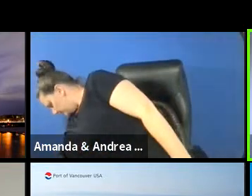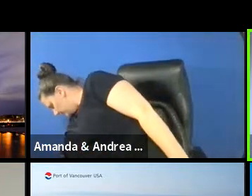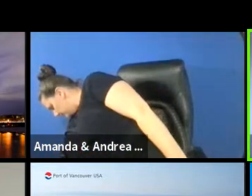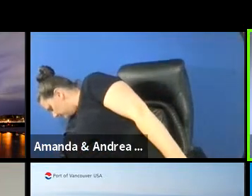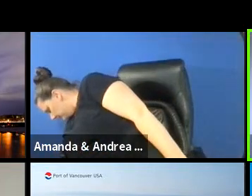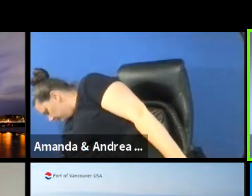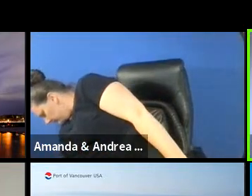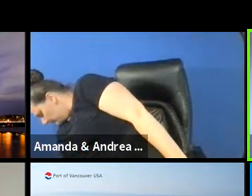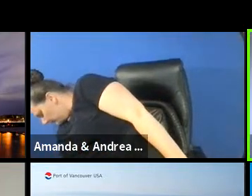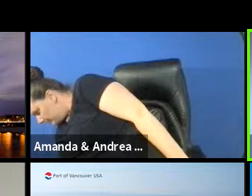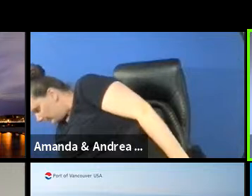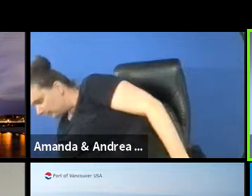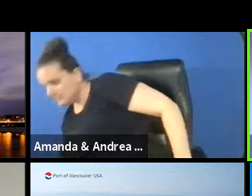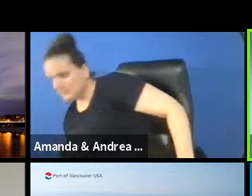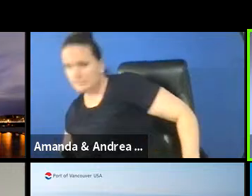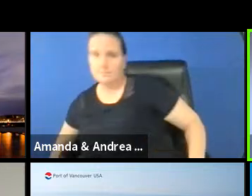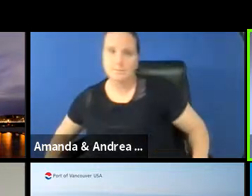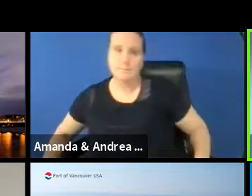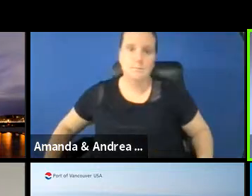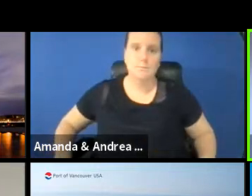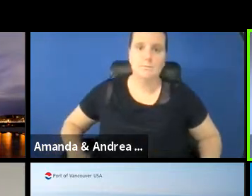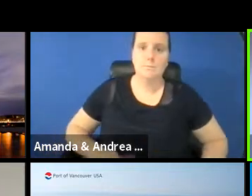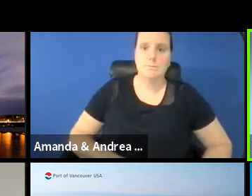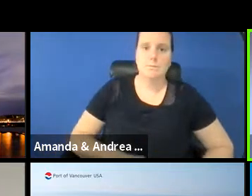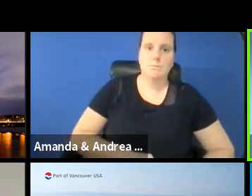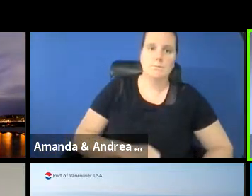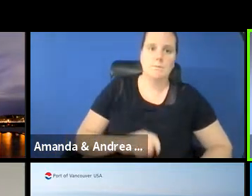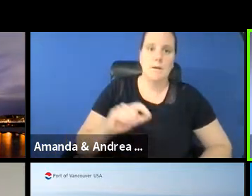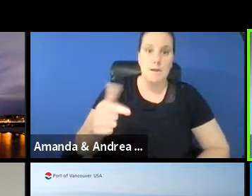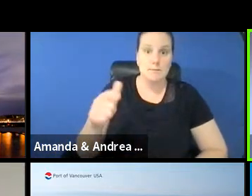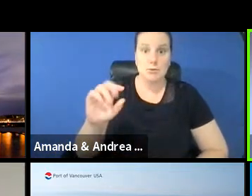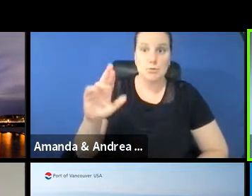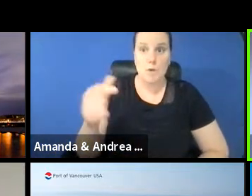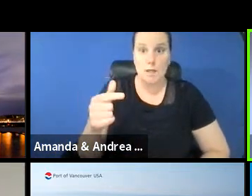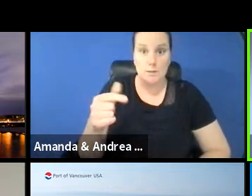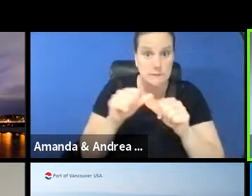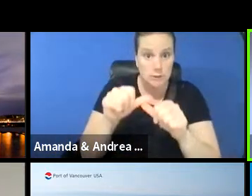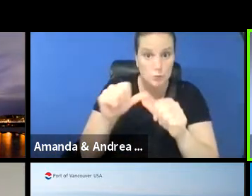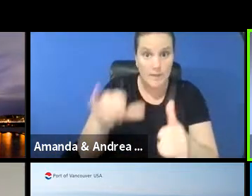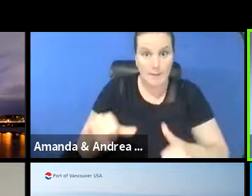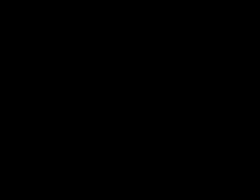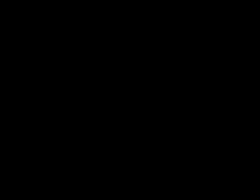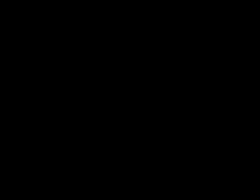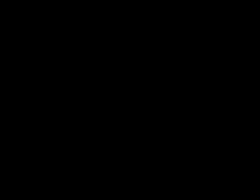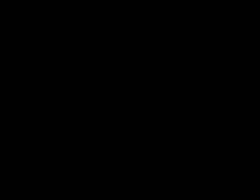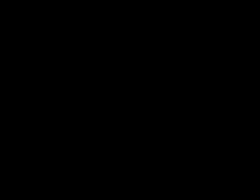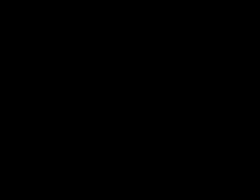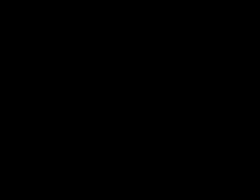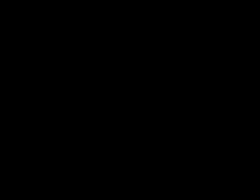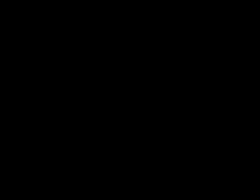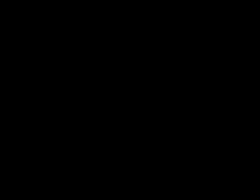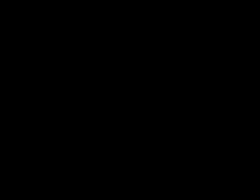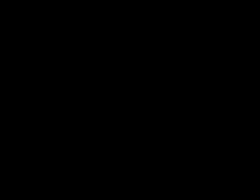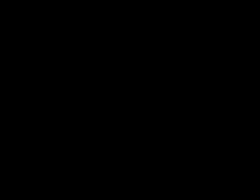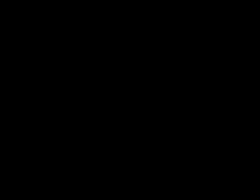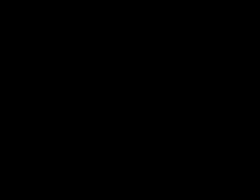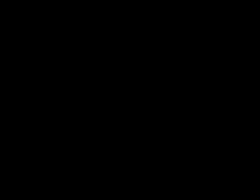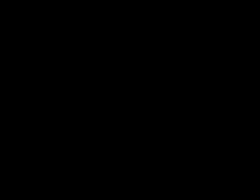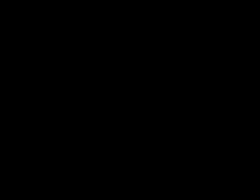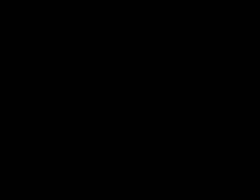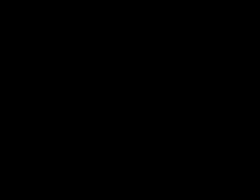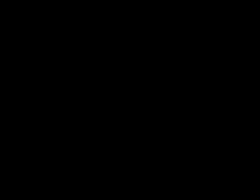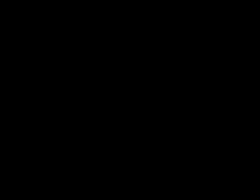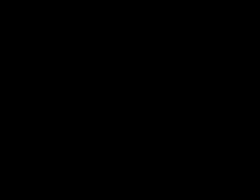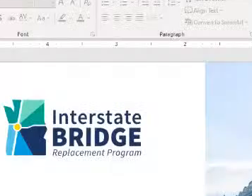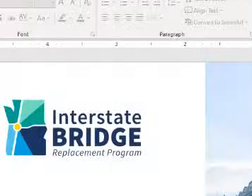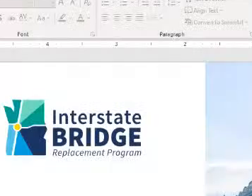Hi, all right. So should we pass back to Greg to continue? Okay.